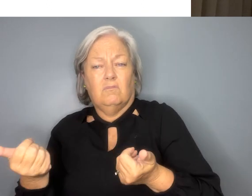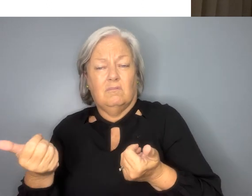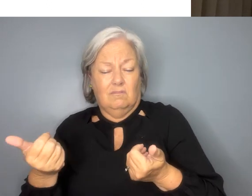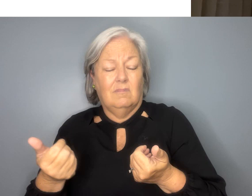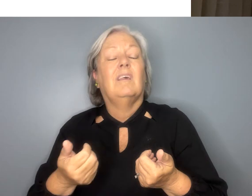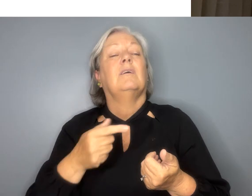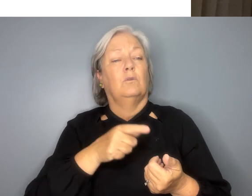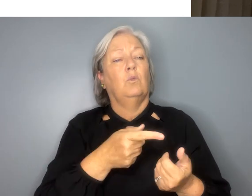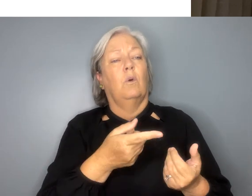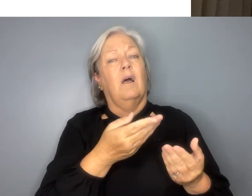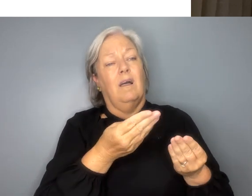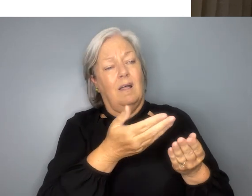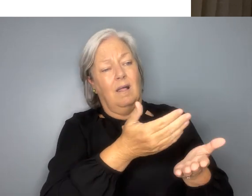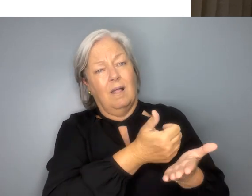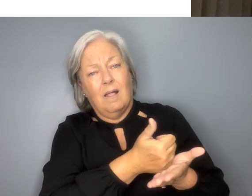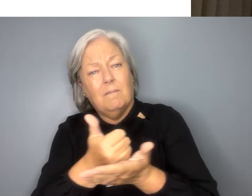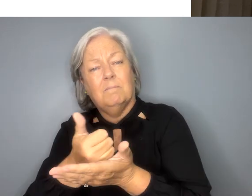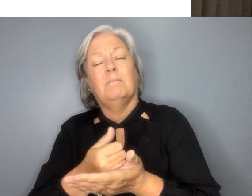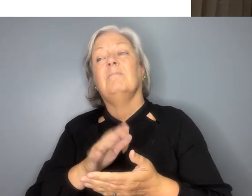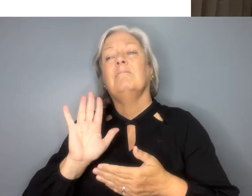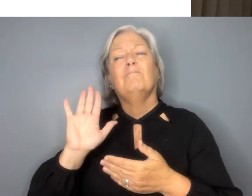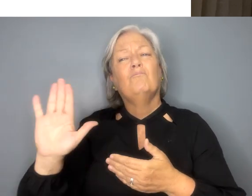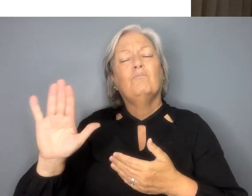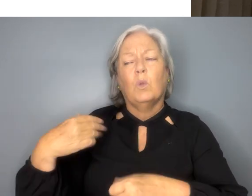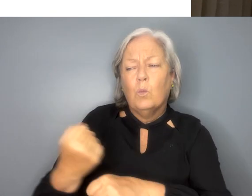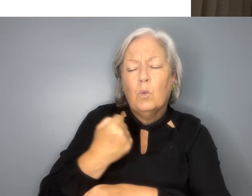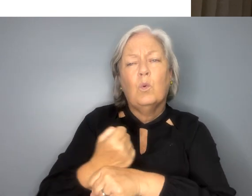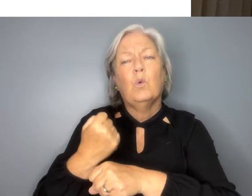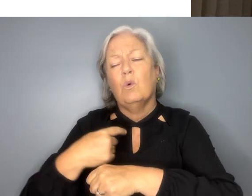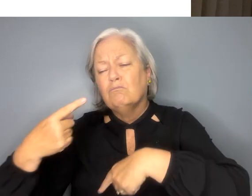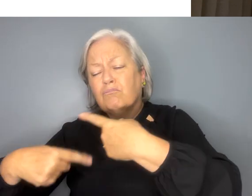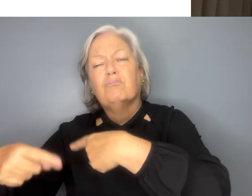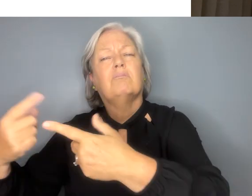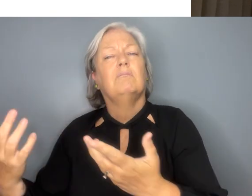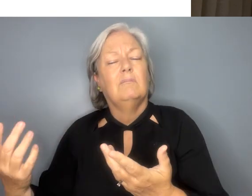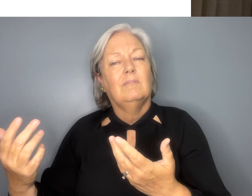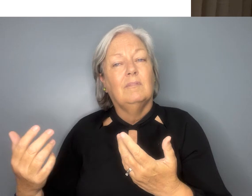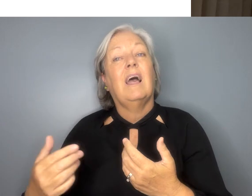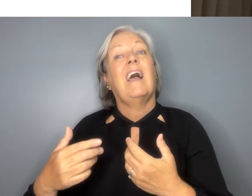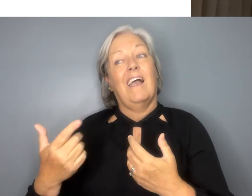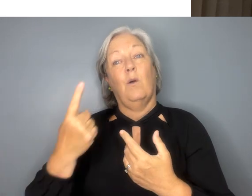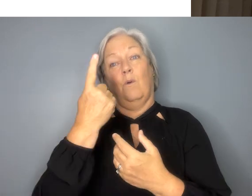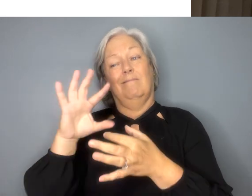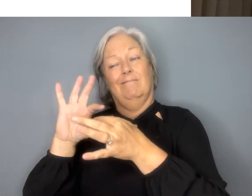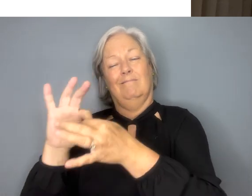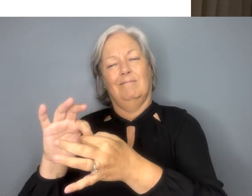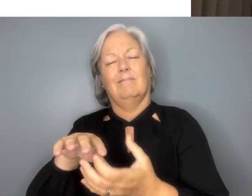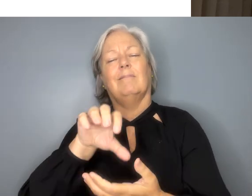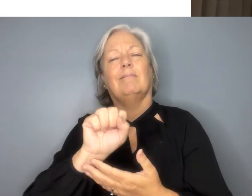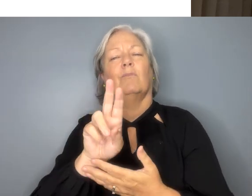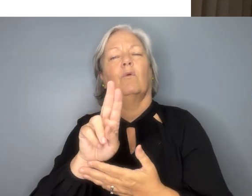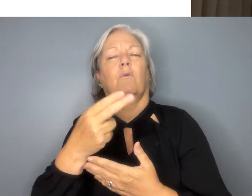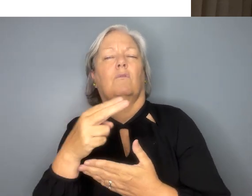to inform policy development and implementation, including in the area of sexual and reproductive